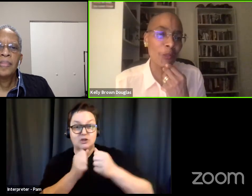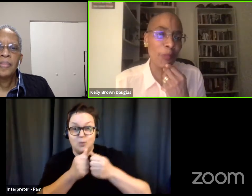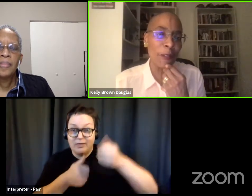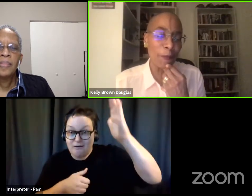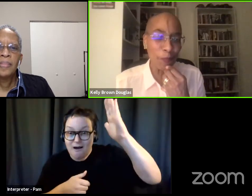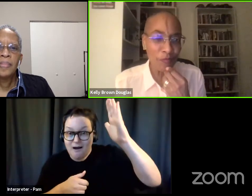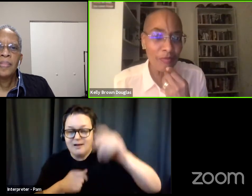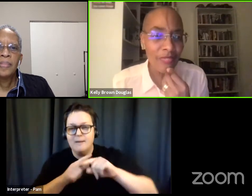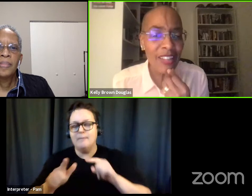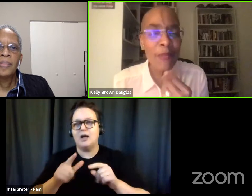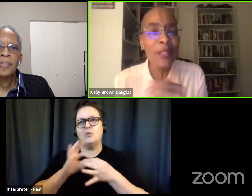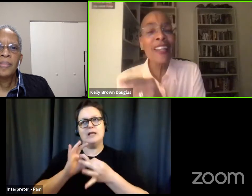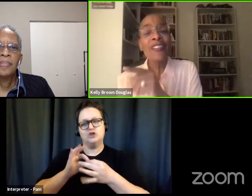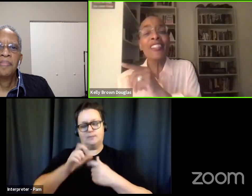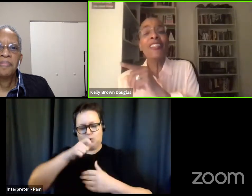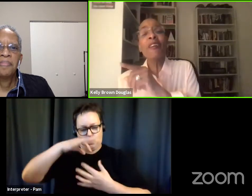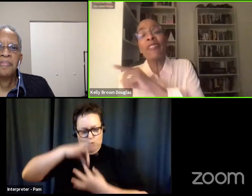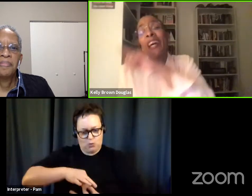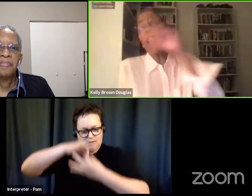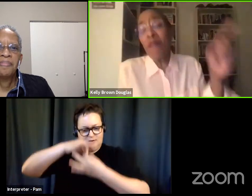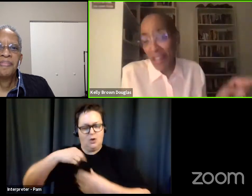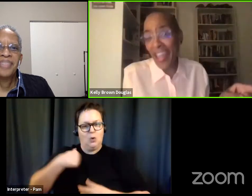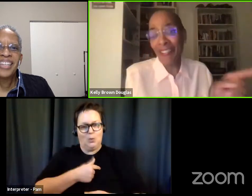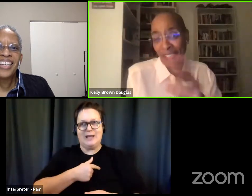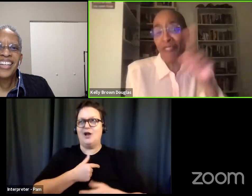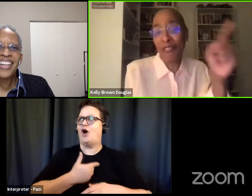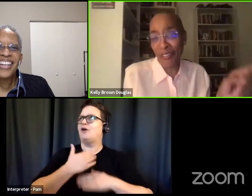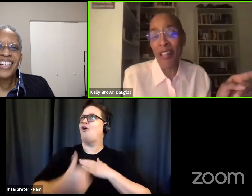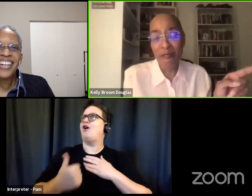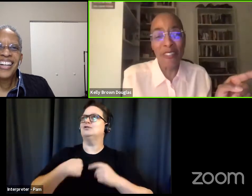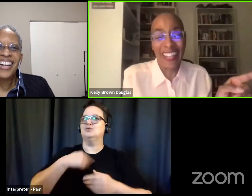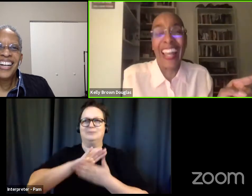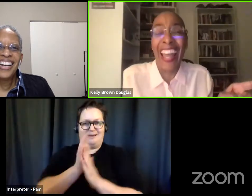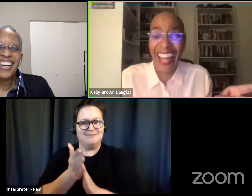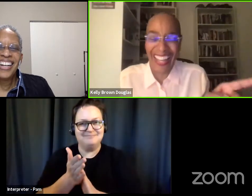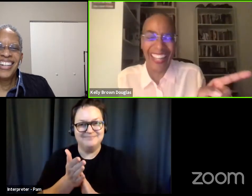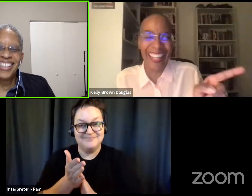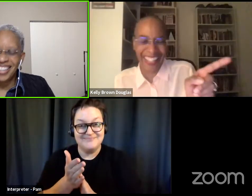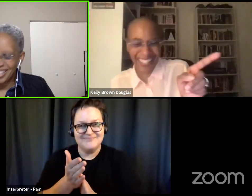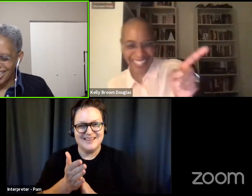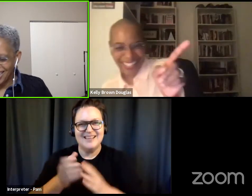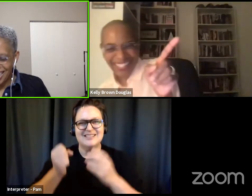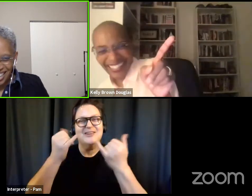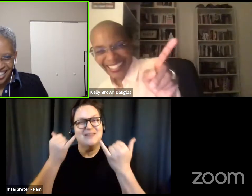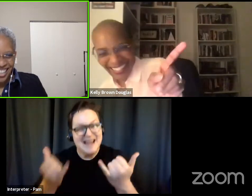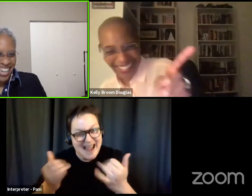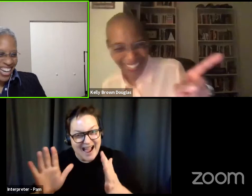called to be. Mm-hmm. But see, but now I want to see, so now I want to.